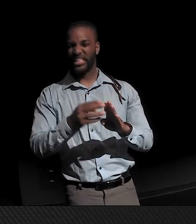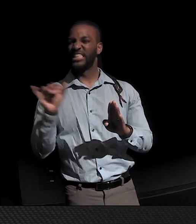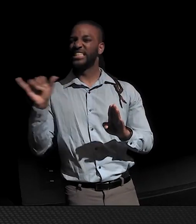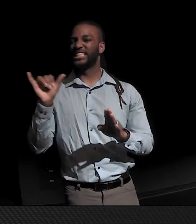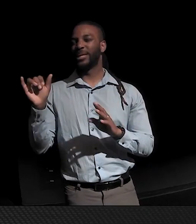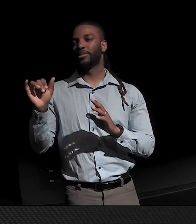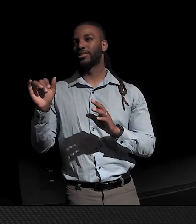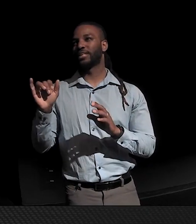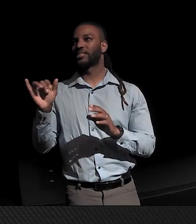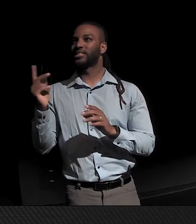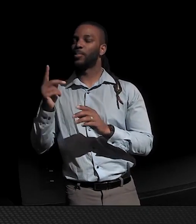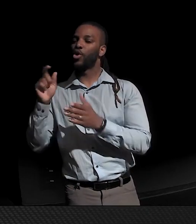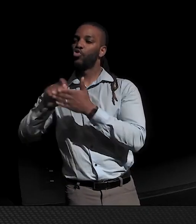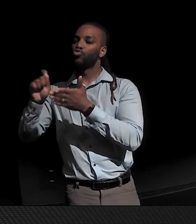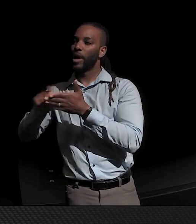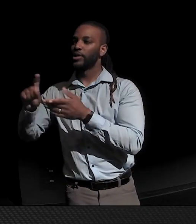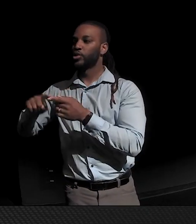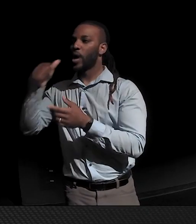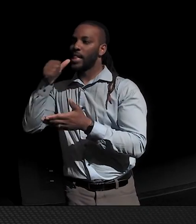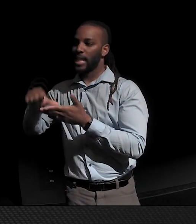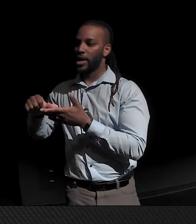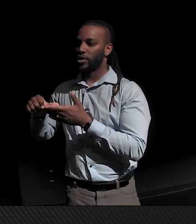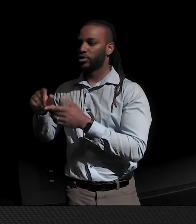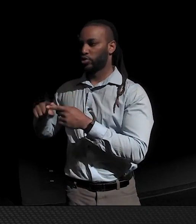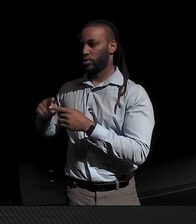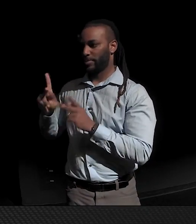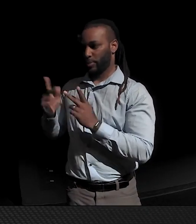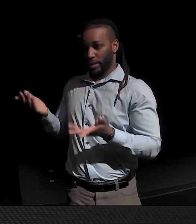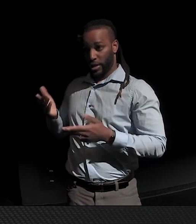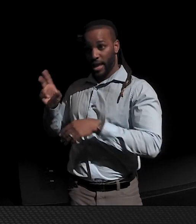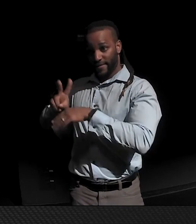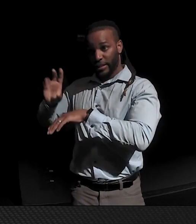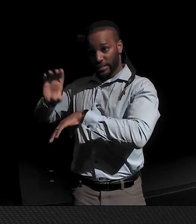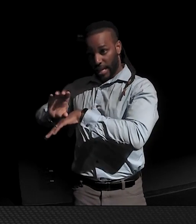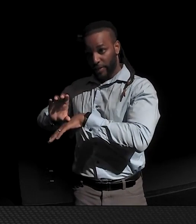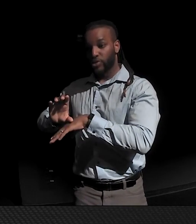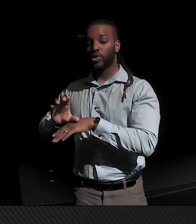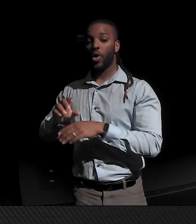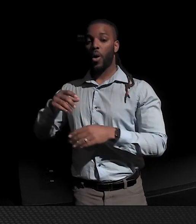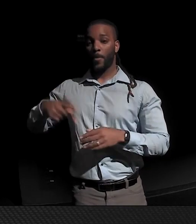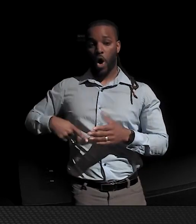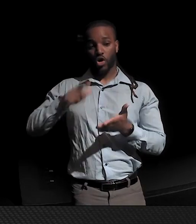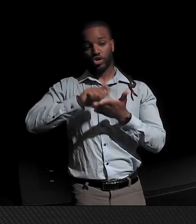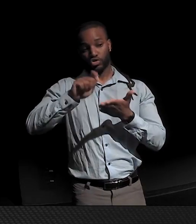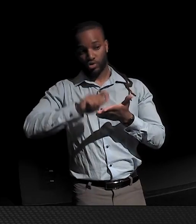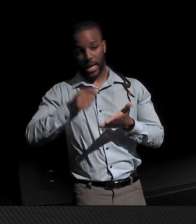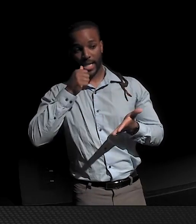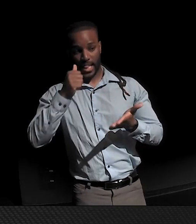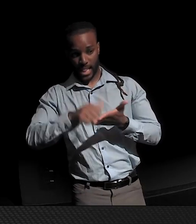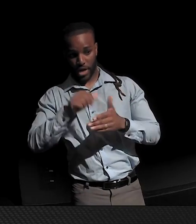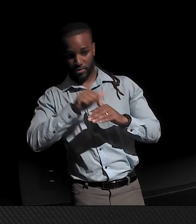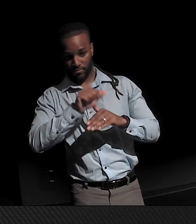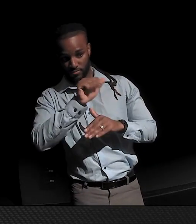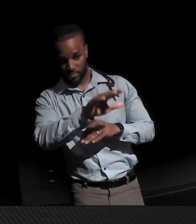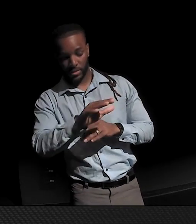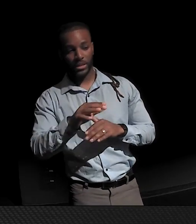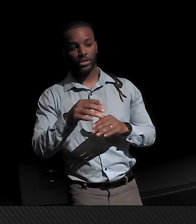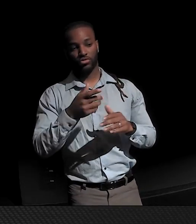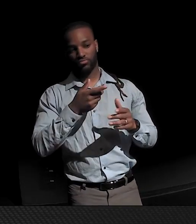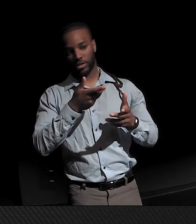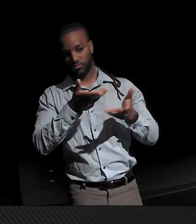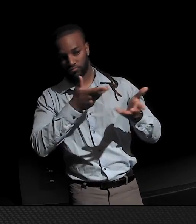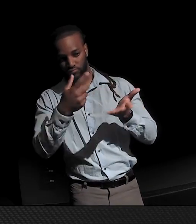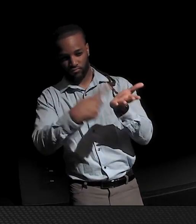someone wrote a letter to the group at Vineyard Cincinnati, right? He's writing this letter to this community, and he's talking to